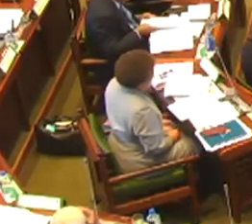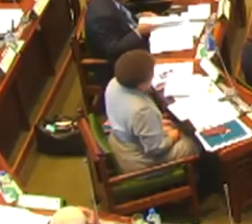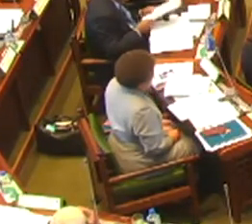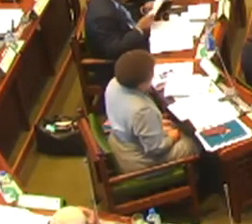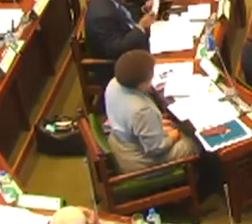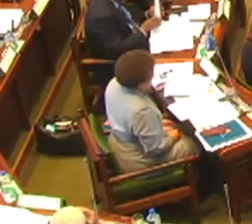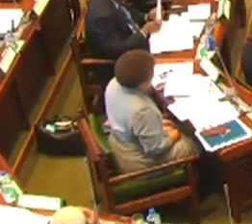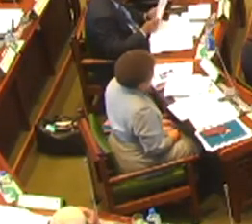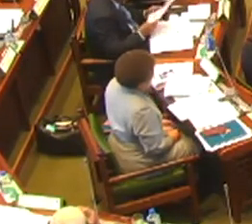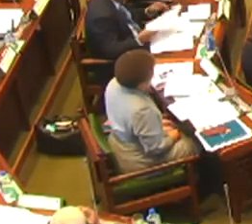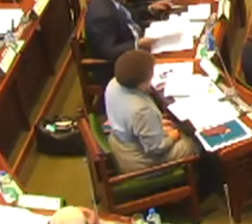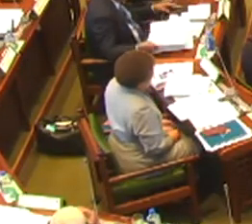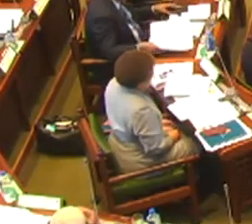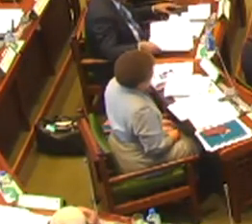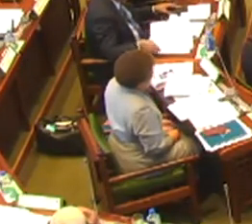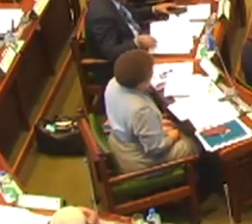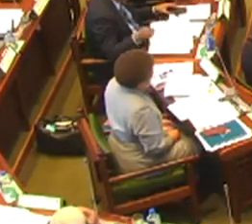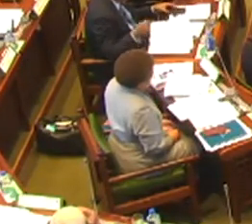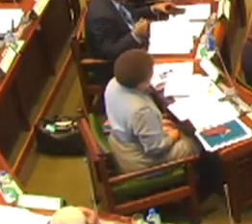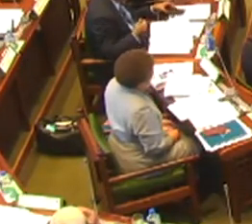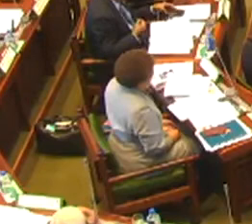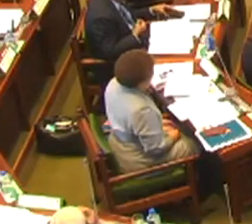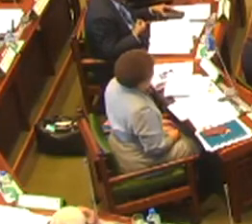and Communications to have the floor.